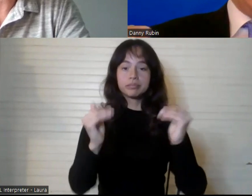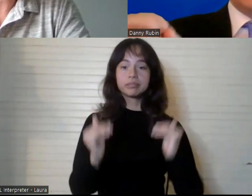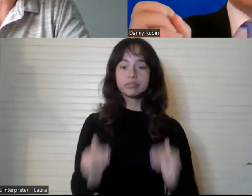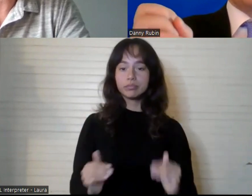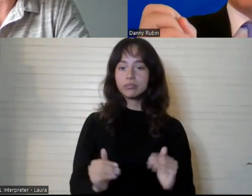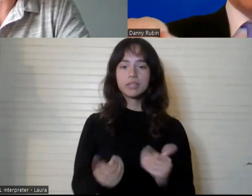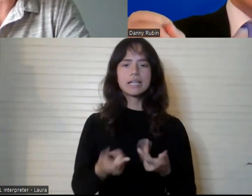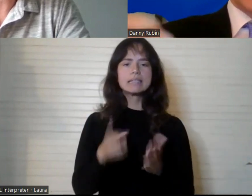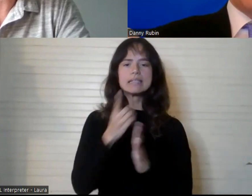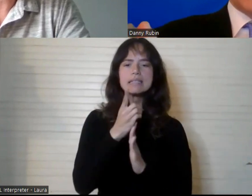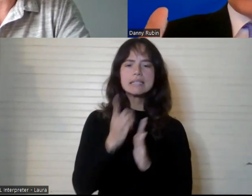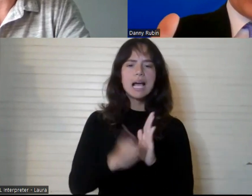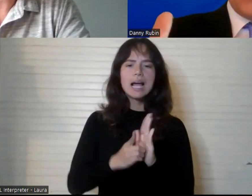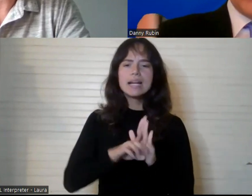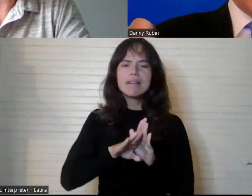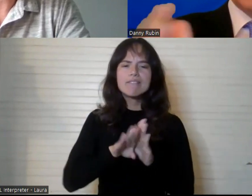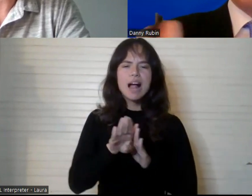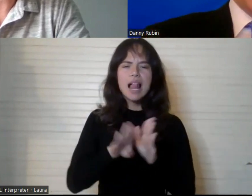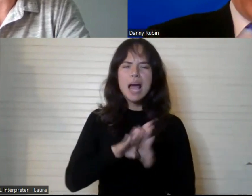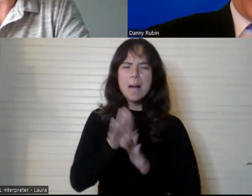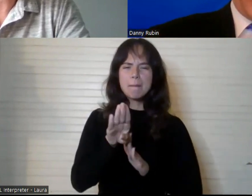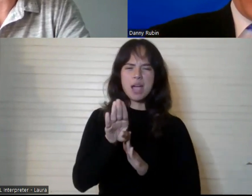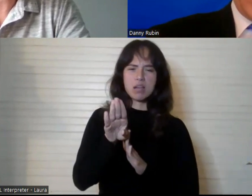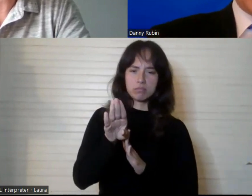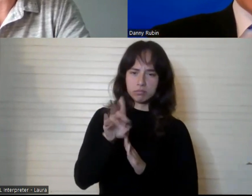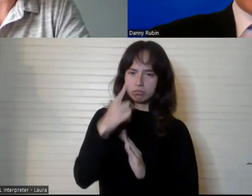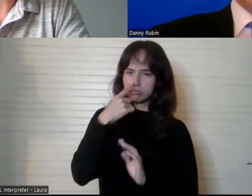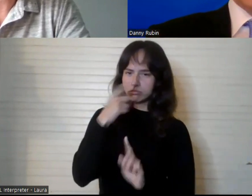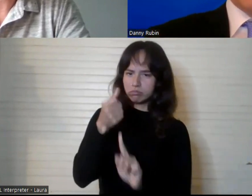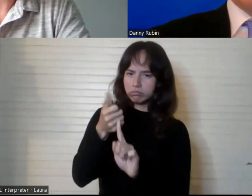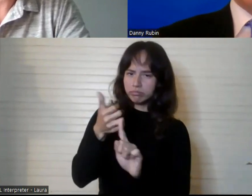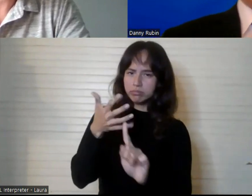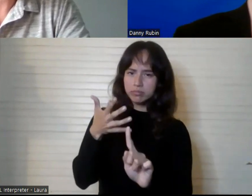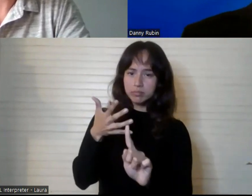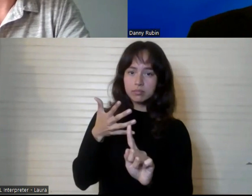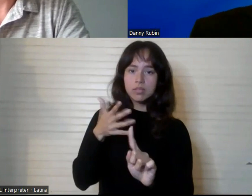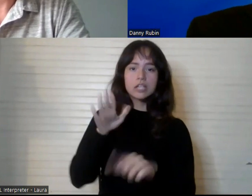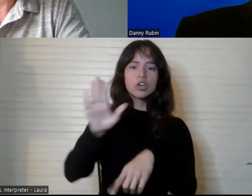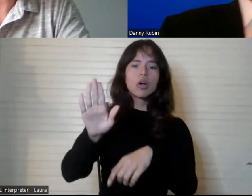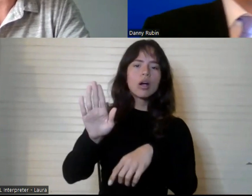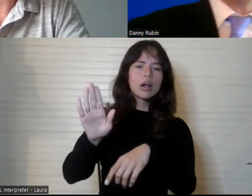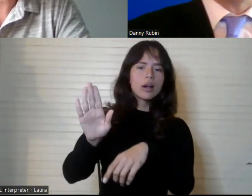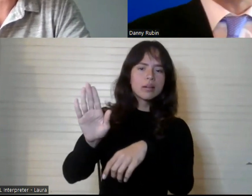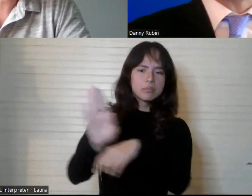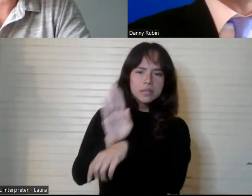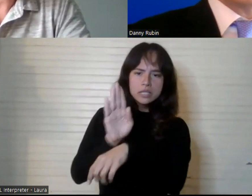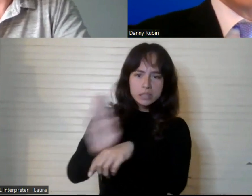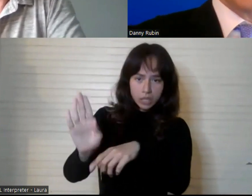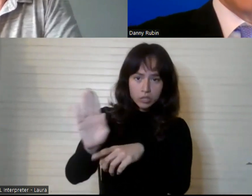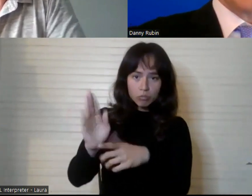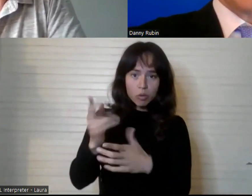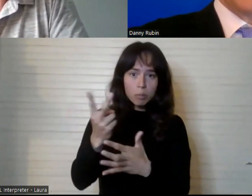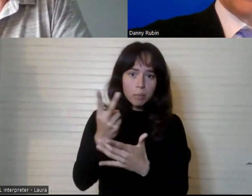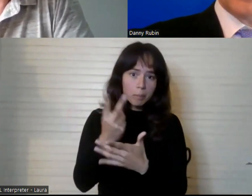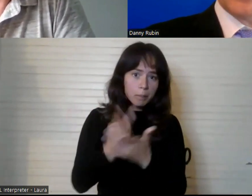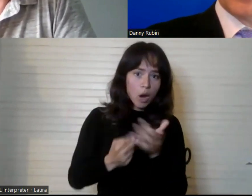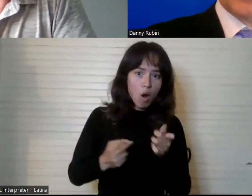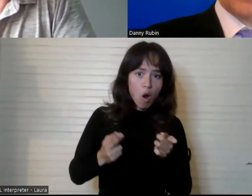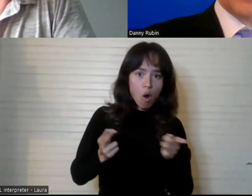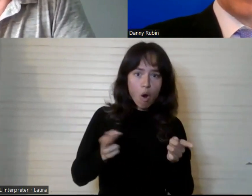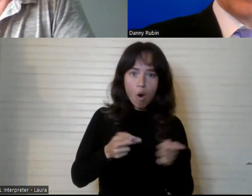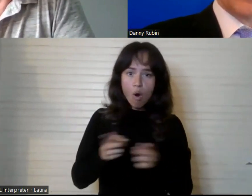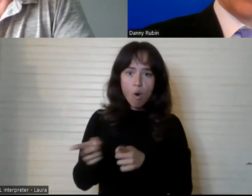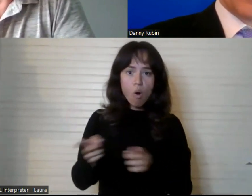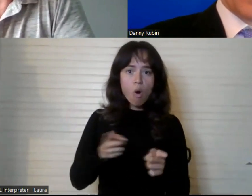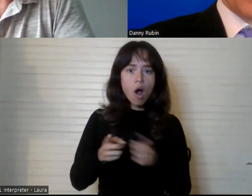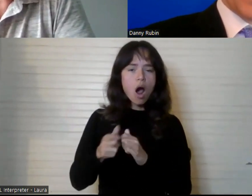mean? And do most companies sort of do both at the same time? Great question. So website